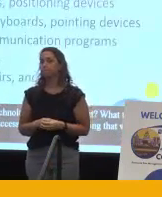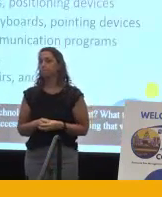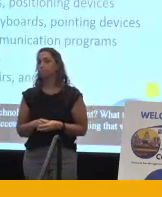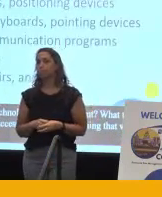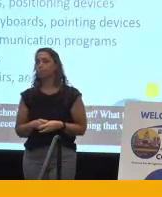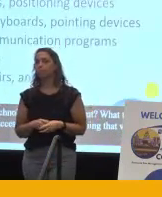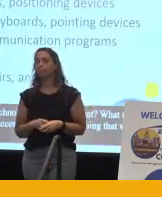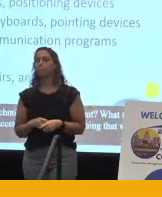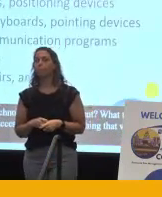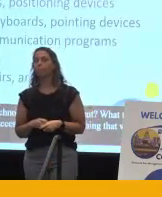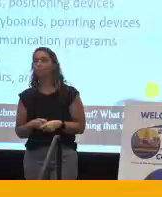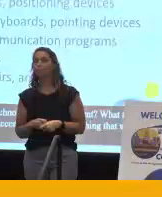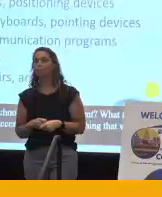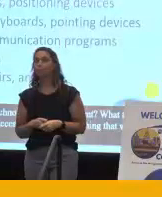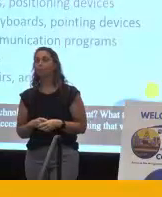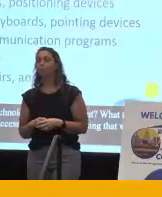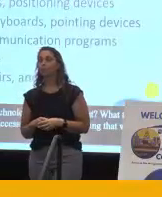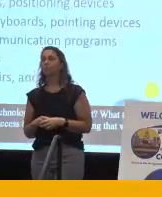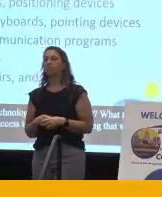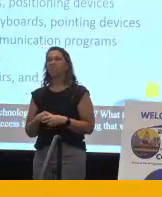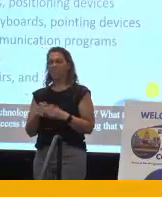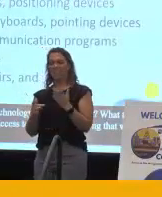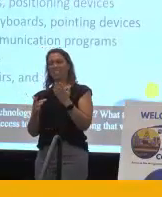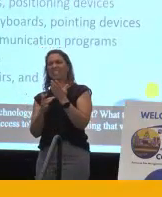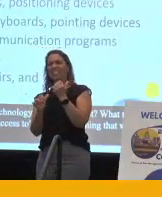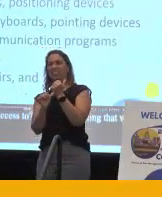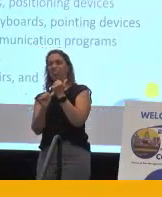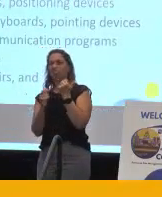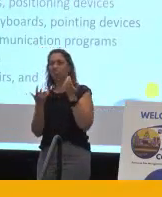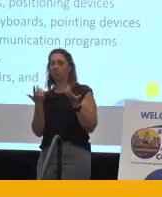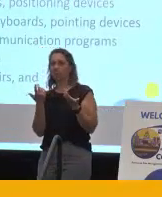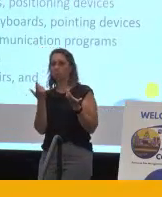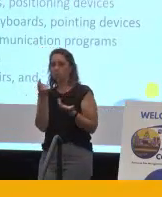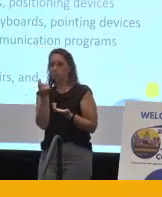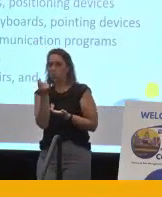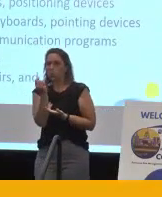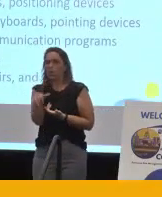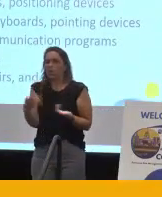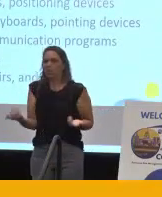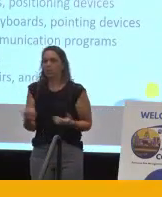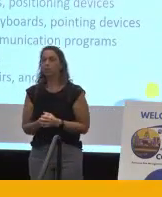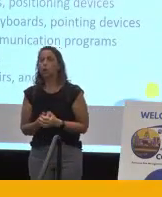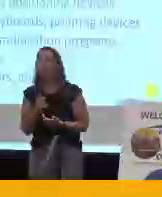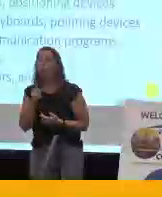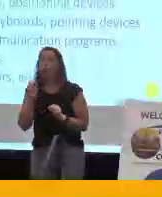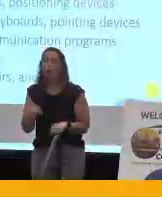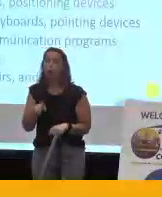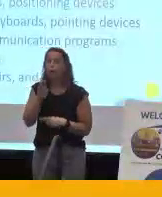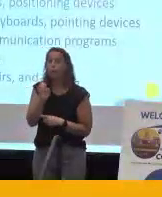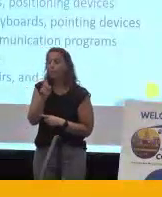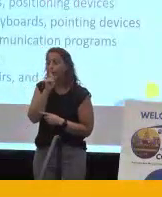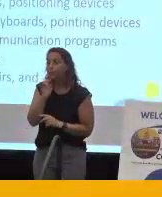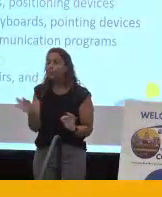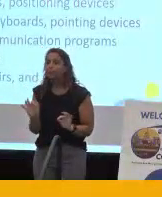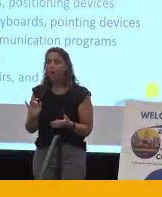So what can assistive technology be? It can be something low tech. It can be a